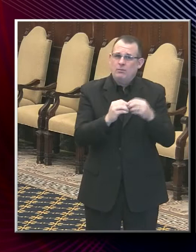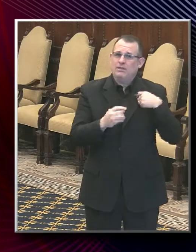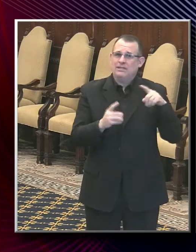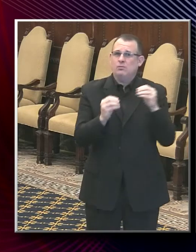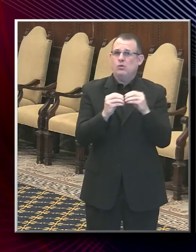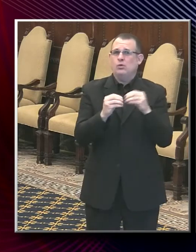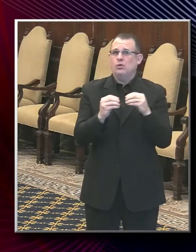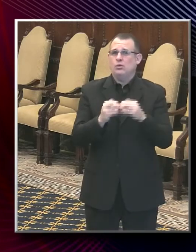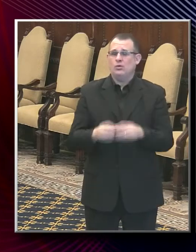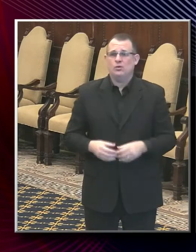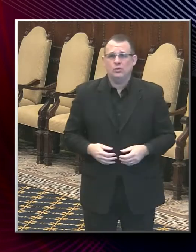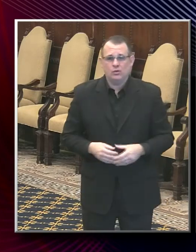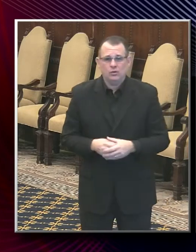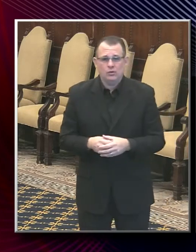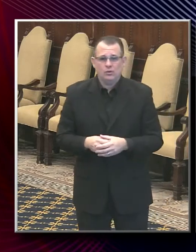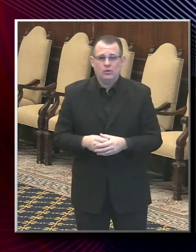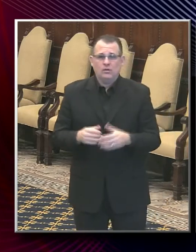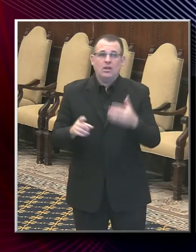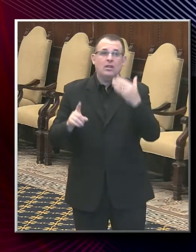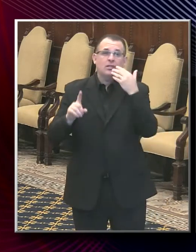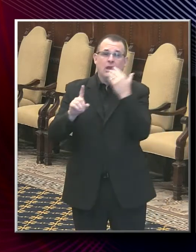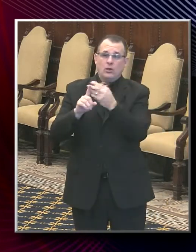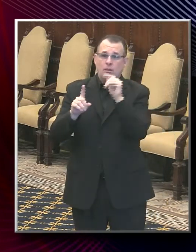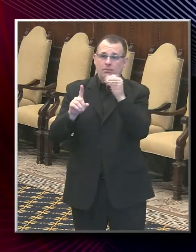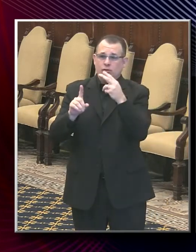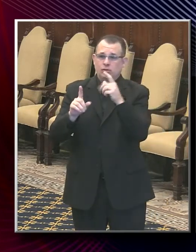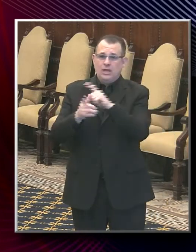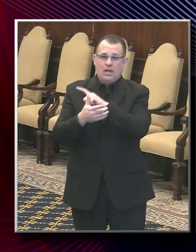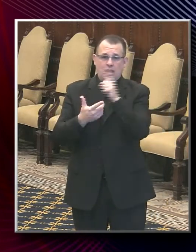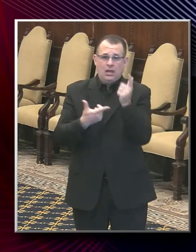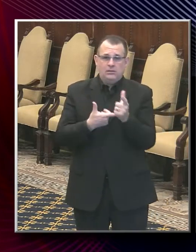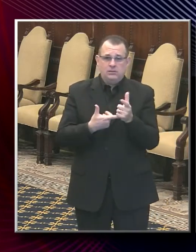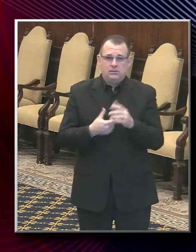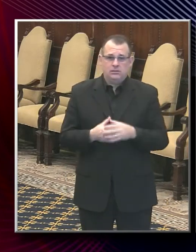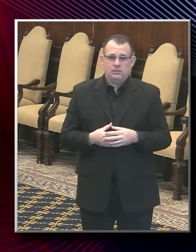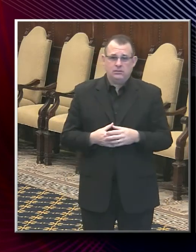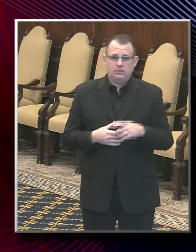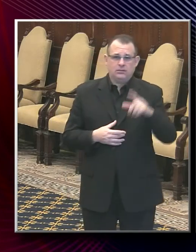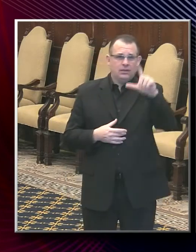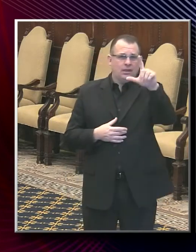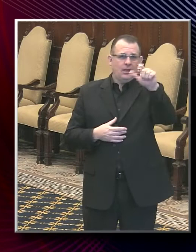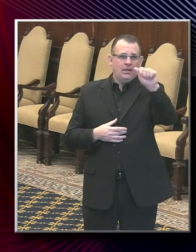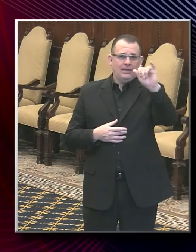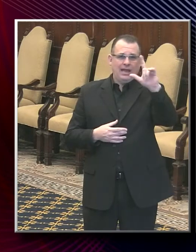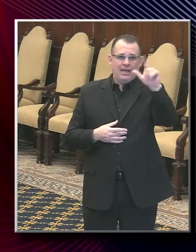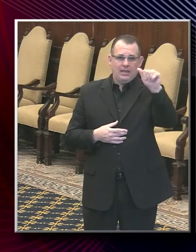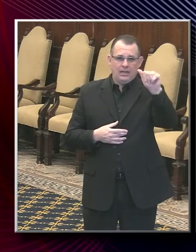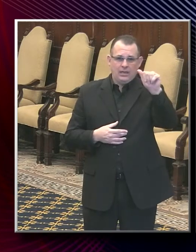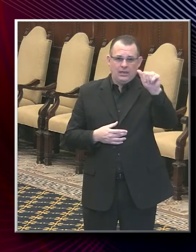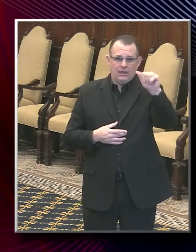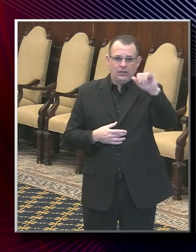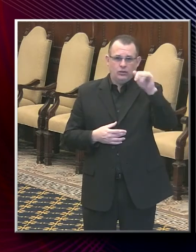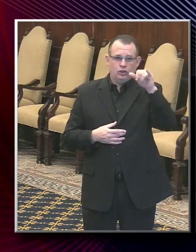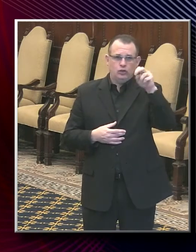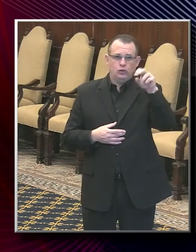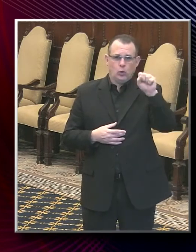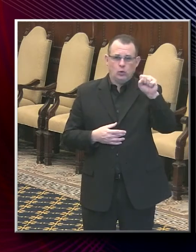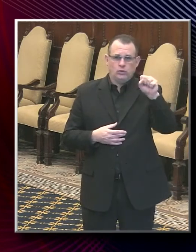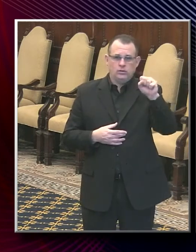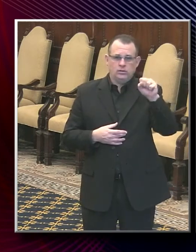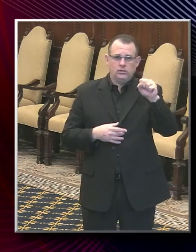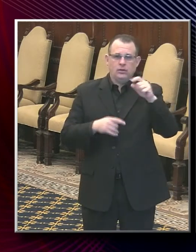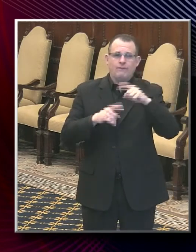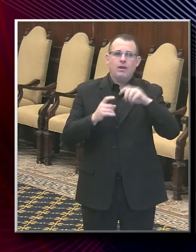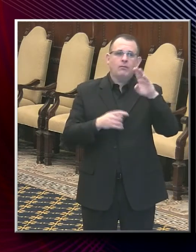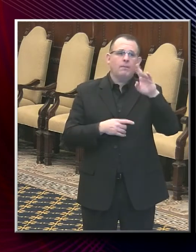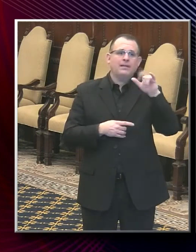Thank you, Mitch. We're now going to go to Layla Jones with Billy Penn. Hello, hi.